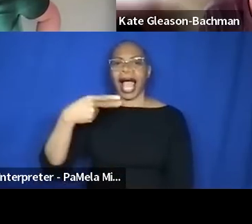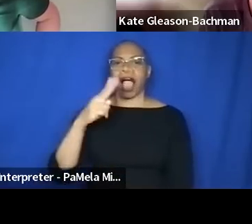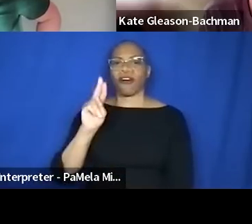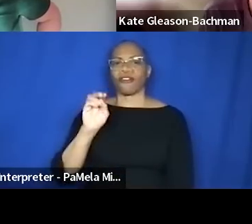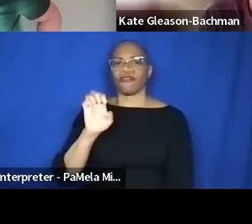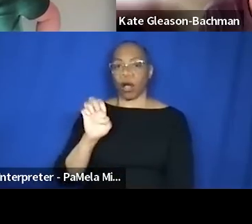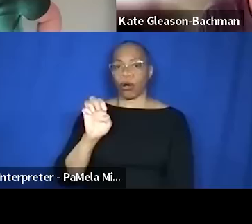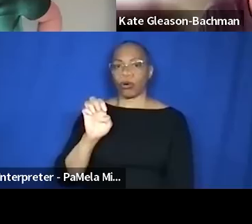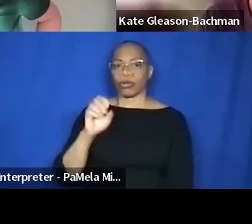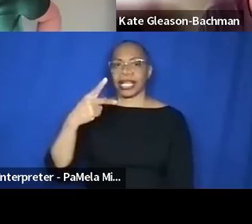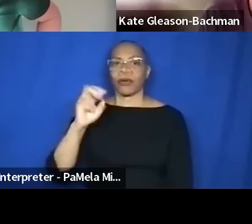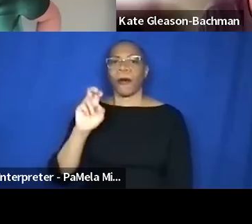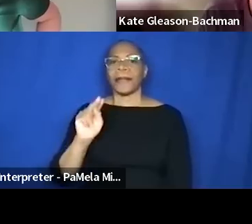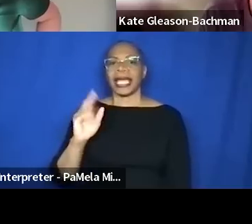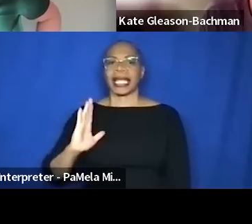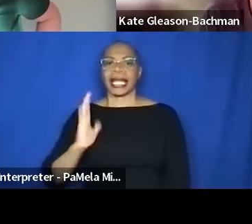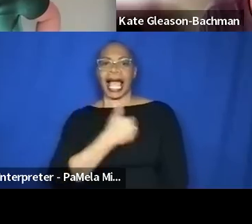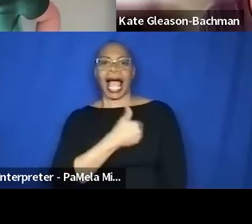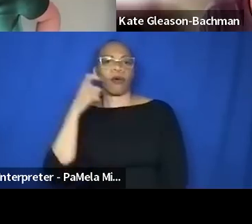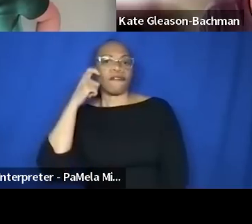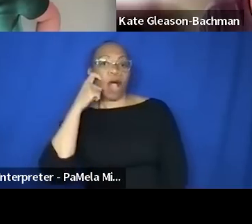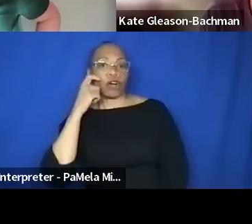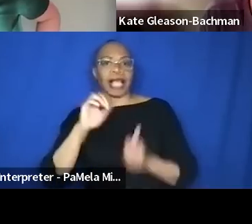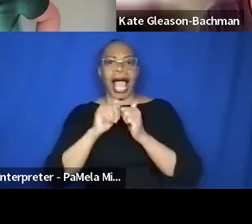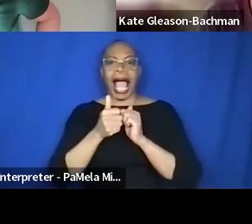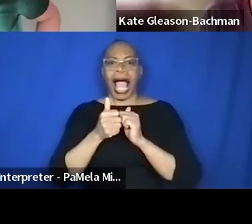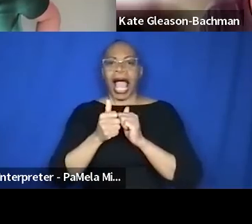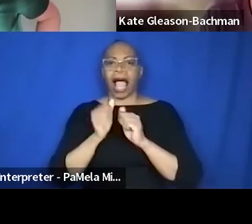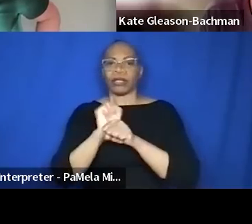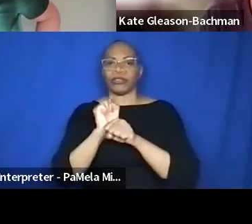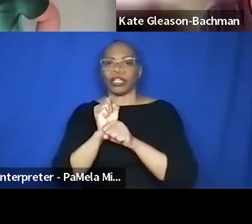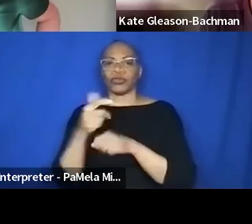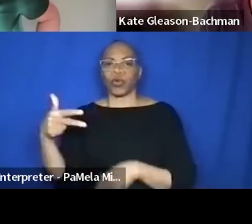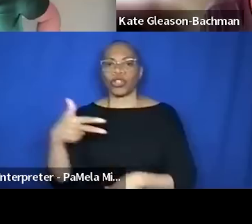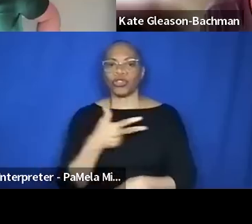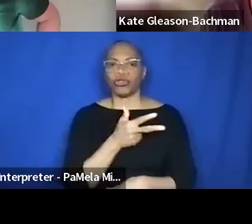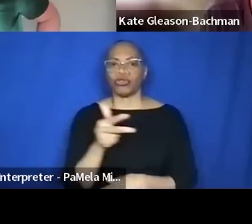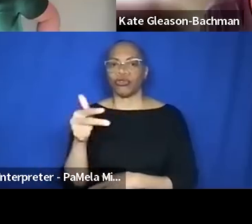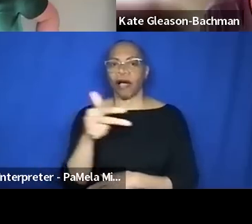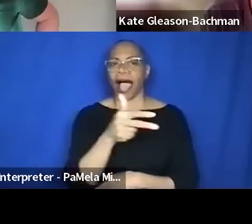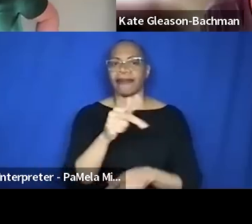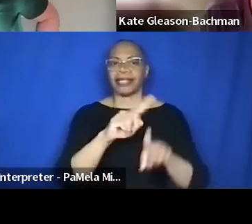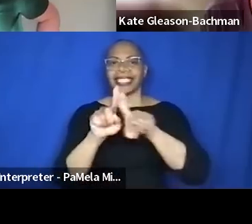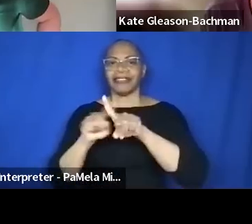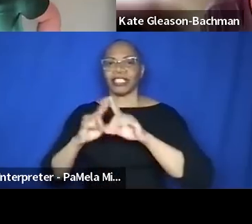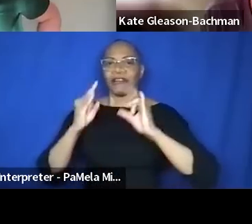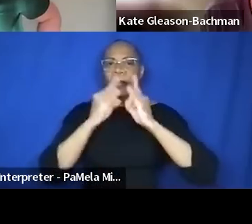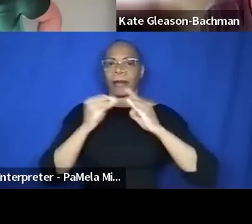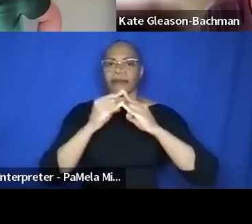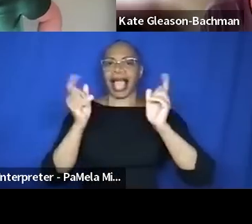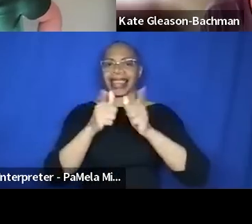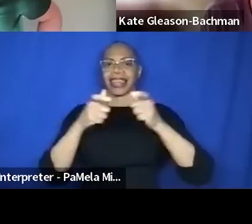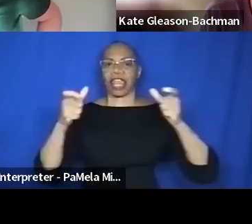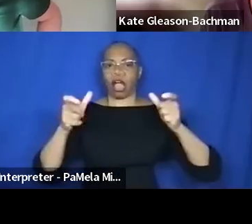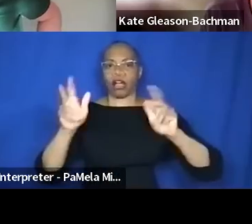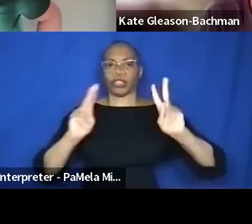simply pin it on our phones. So how it works is when we drive around, meet different encampments and different people or large gatherings, we'll pin